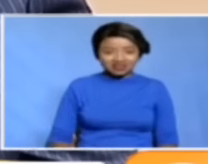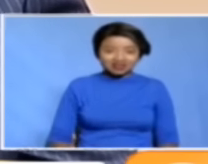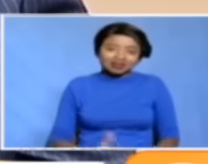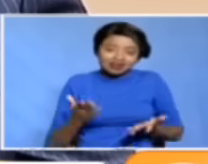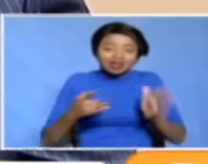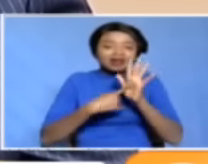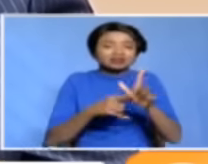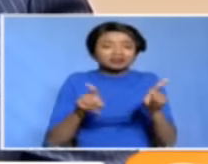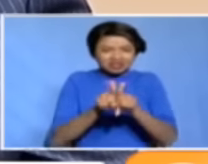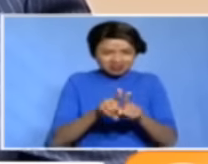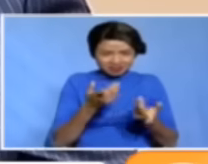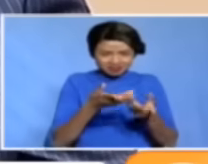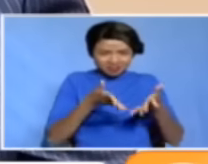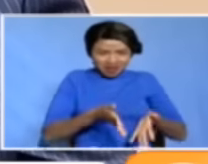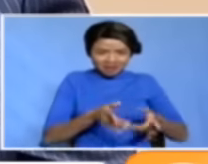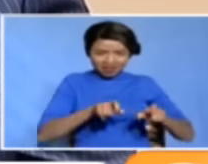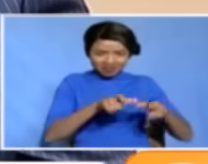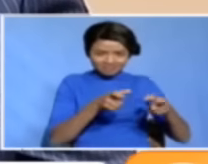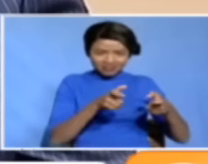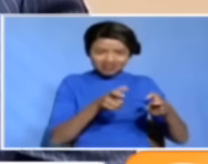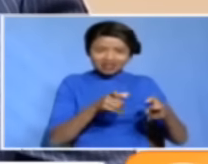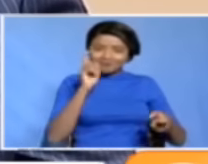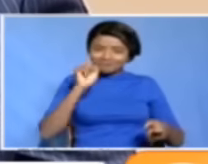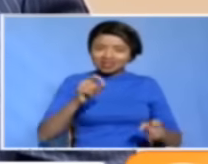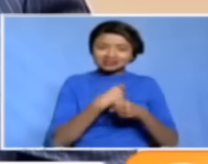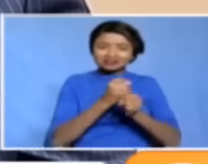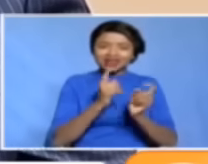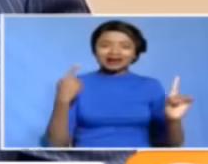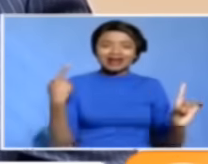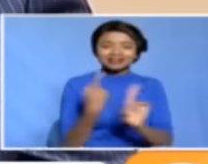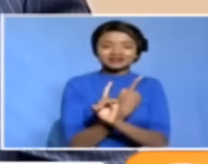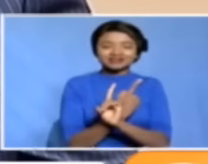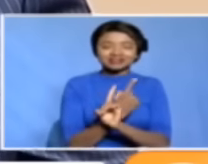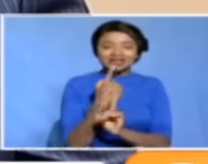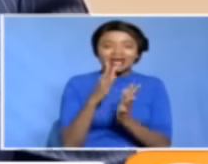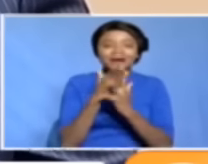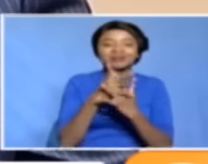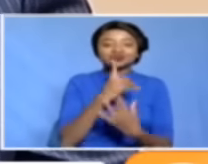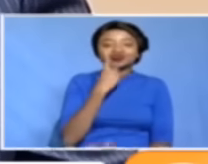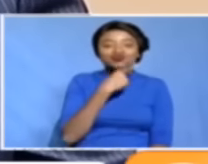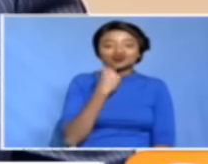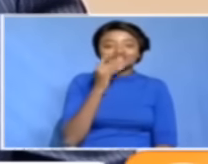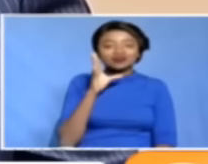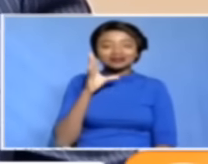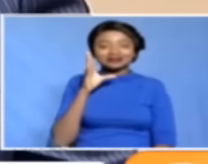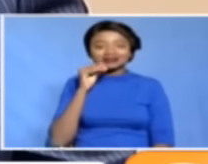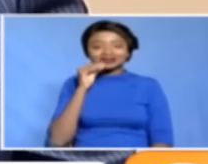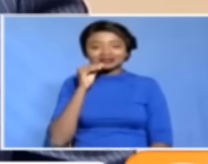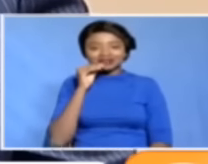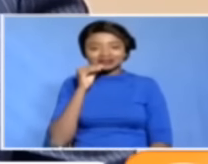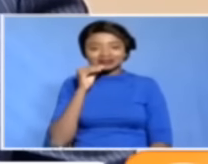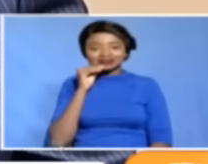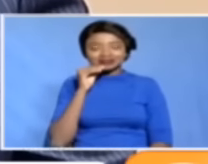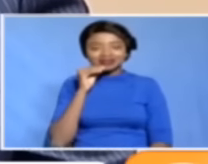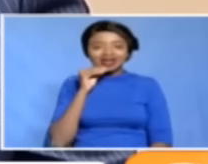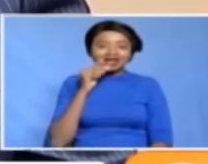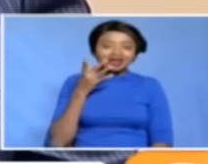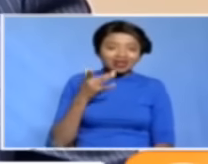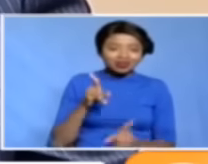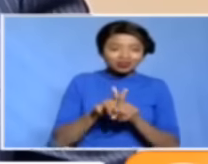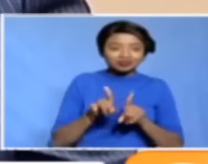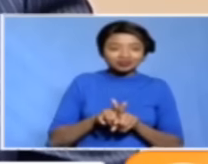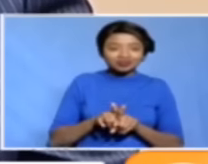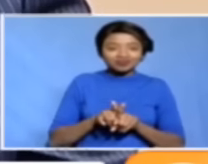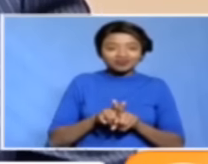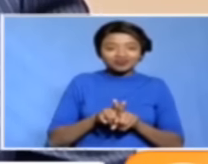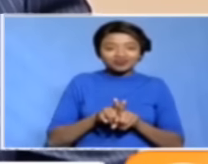you, the media, you must make a difference between who, when he speaks, the party position is known.